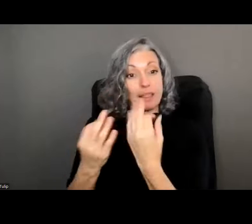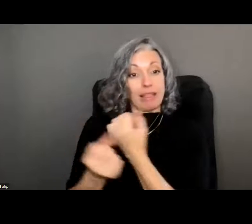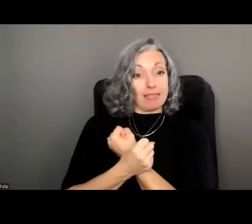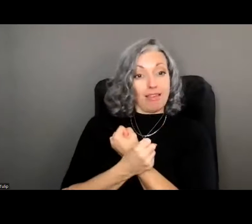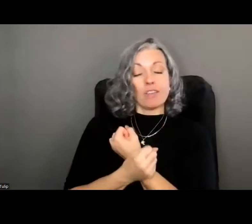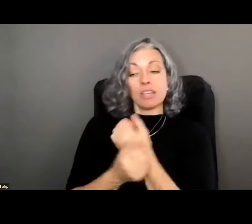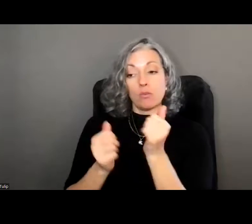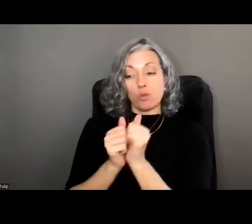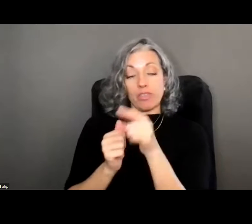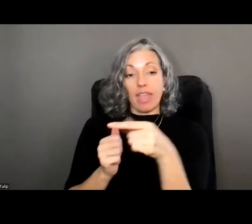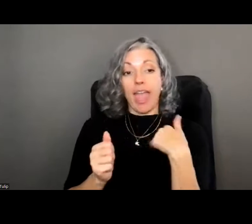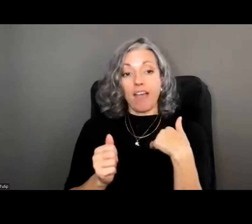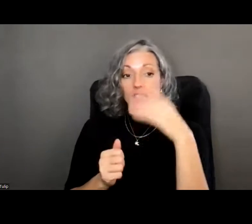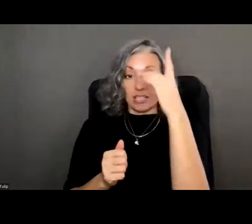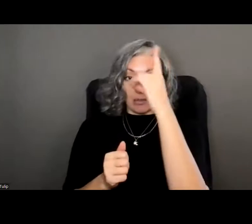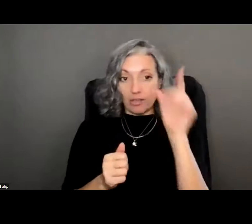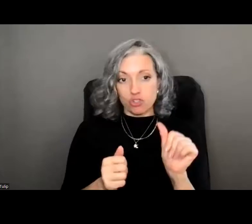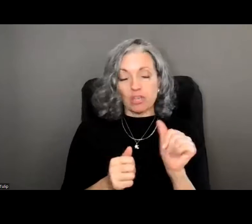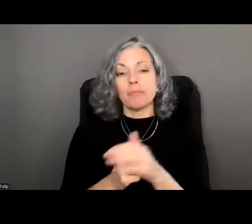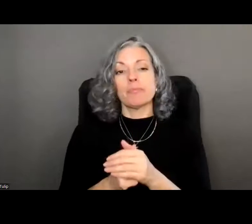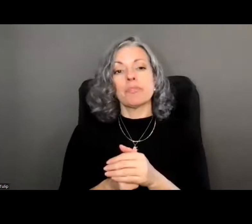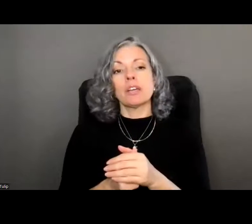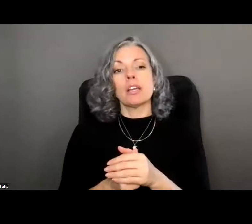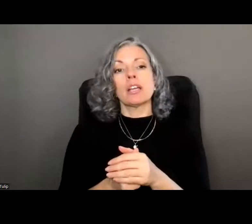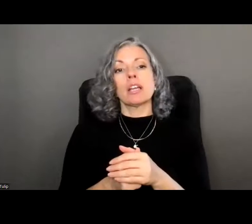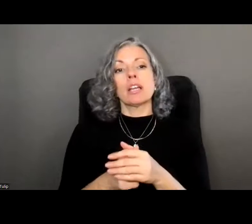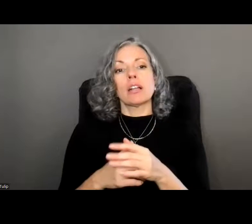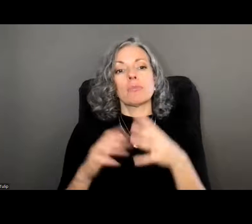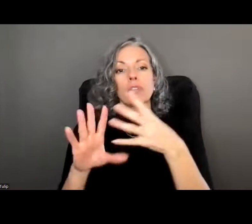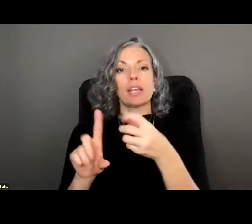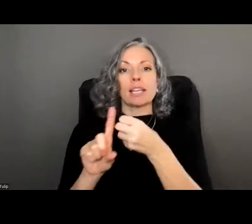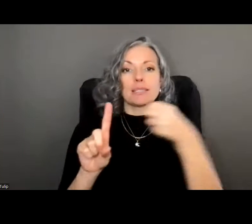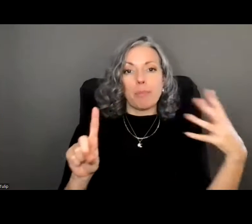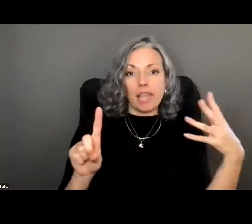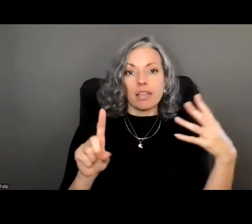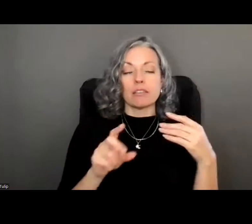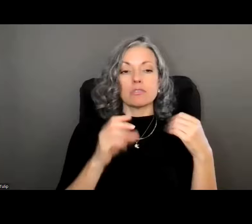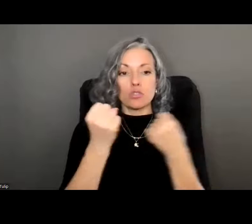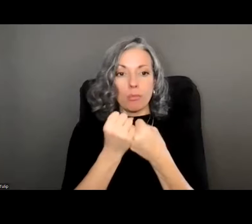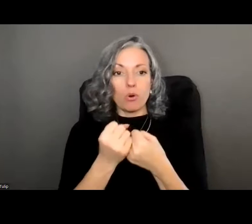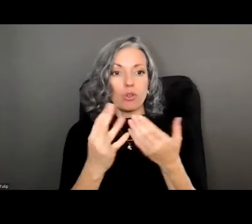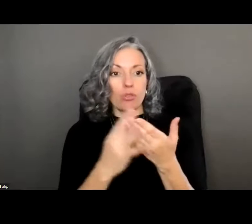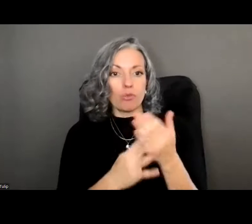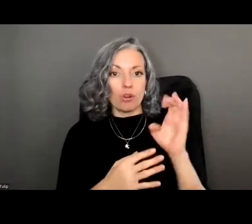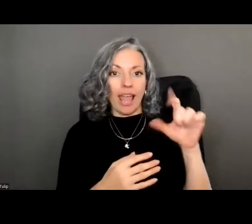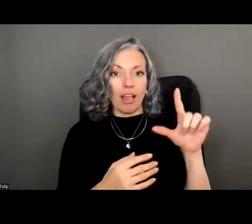dementia. Expand support through CalAIM and DCA, so Dementia Care Aware, to